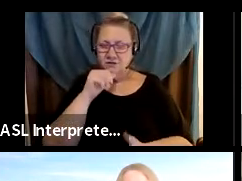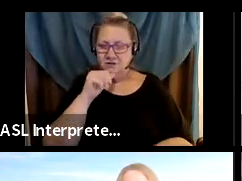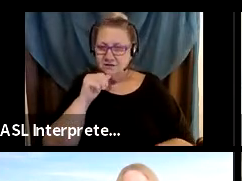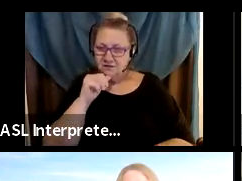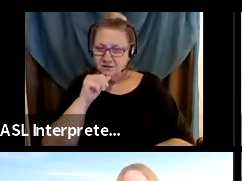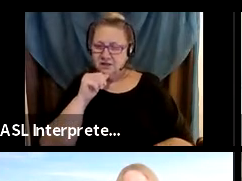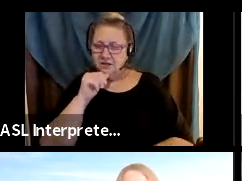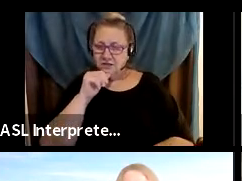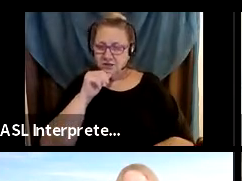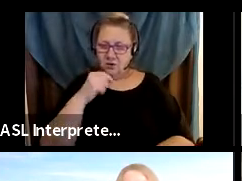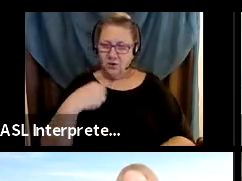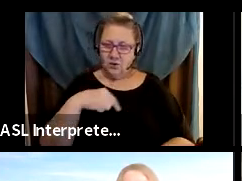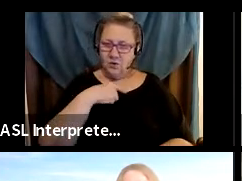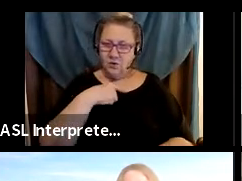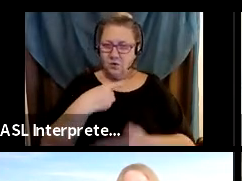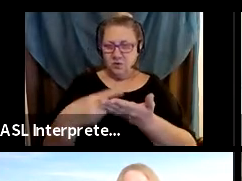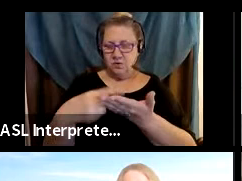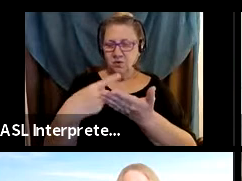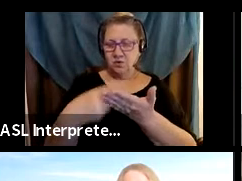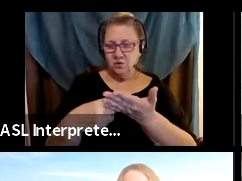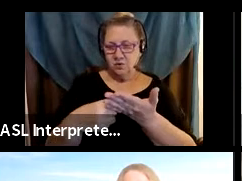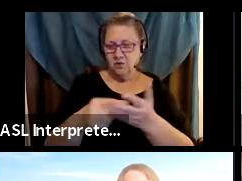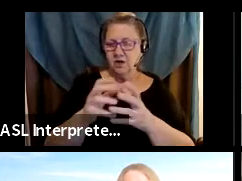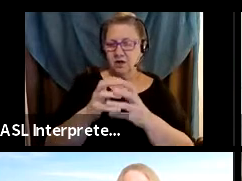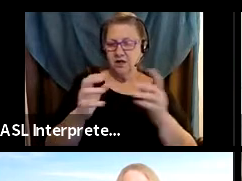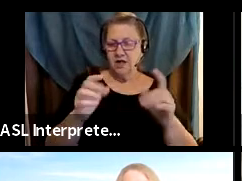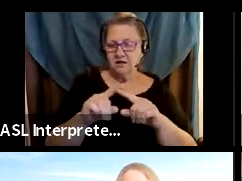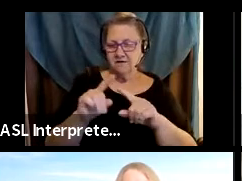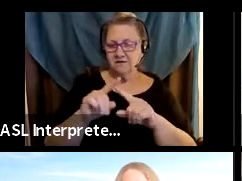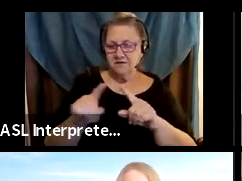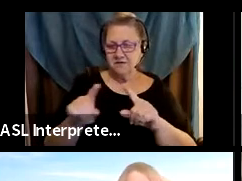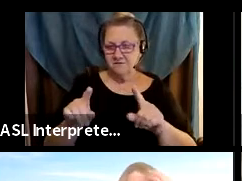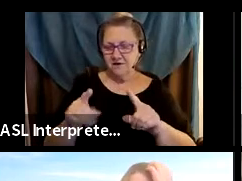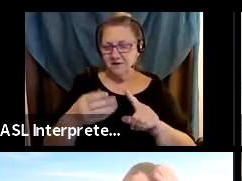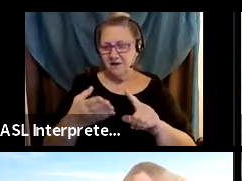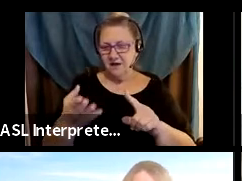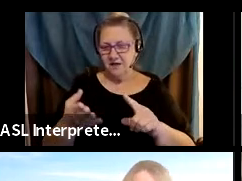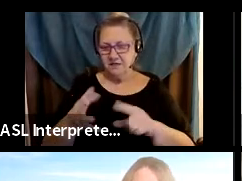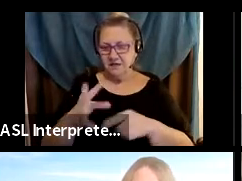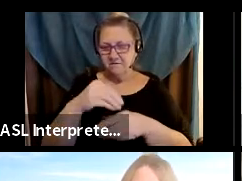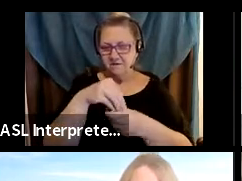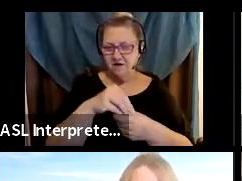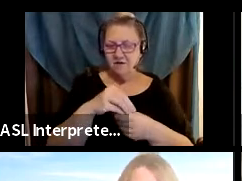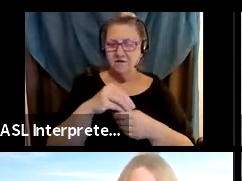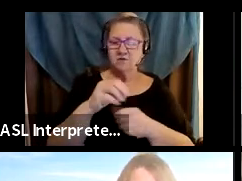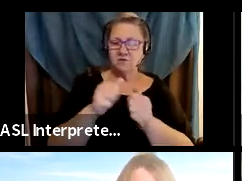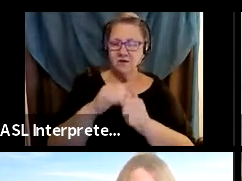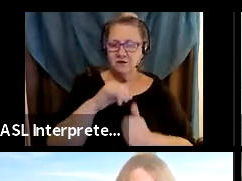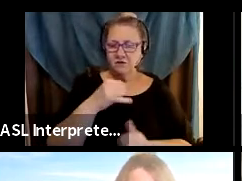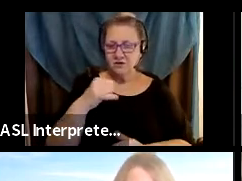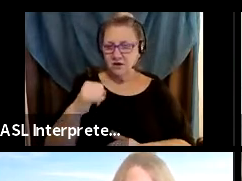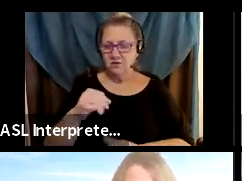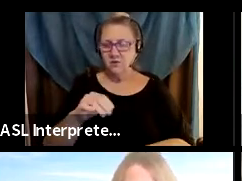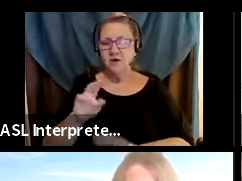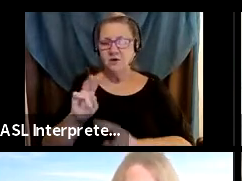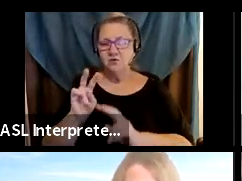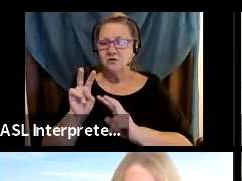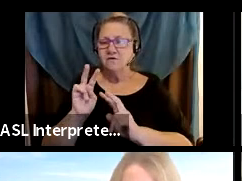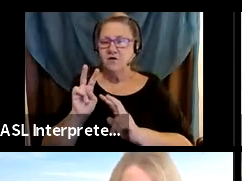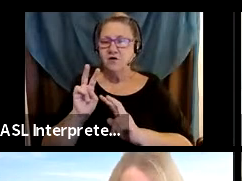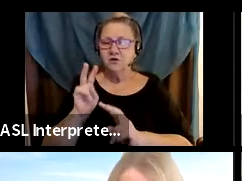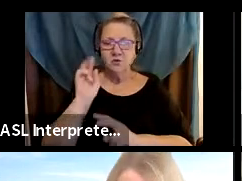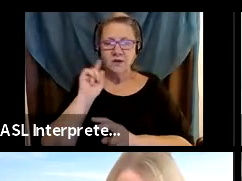there are a lot of really great aspects of this vaccine specifically. And so we look forward to, to hearing, more about the